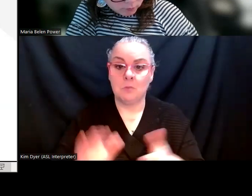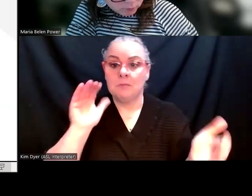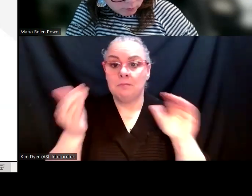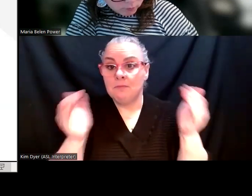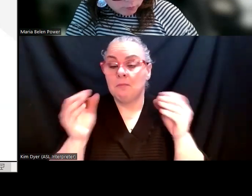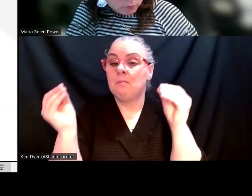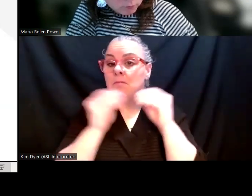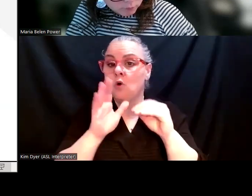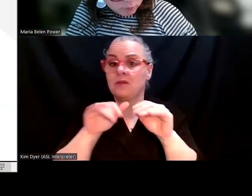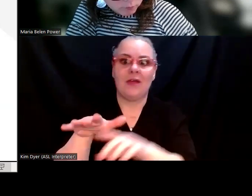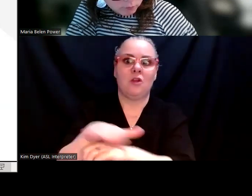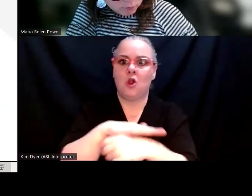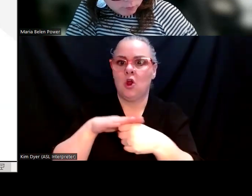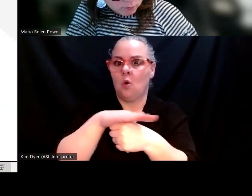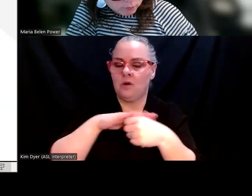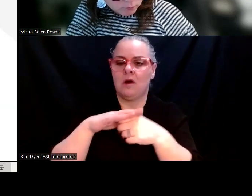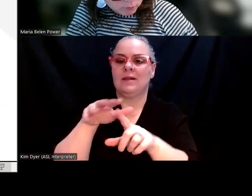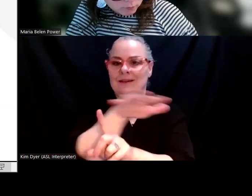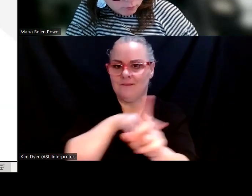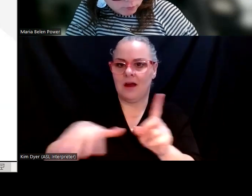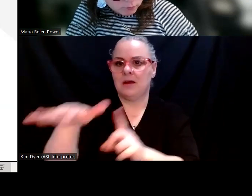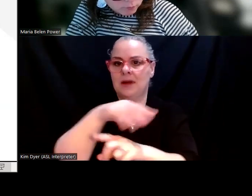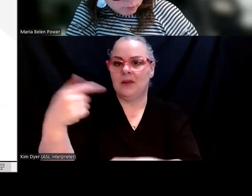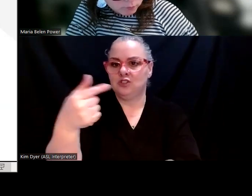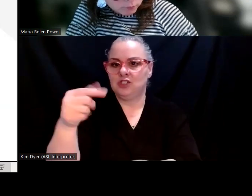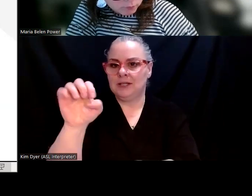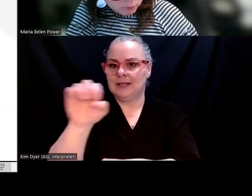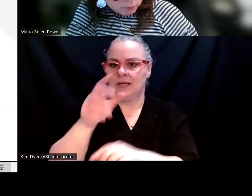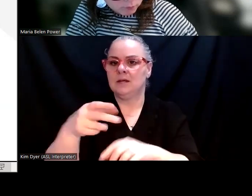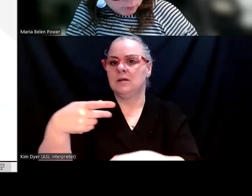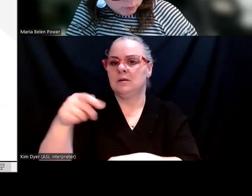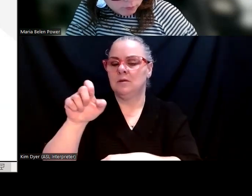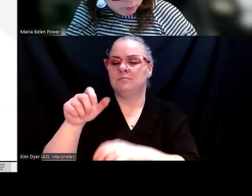local environmental oversight that the GE plant requires.